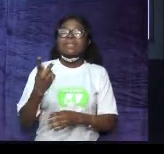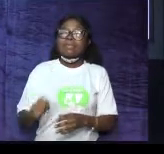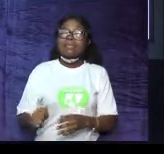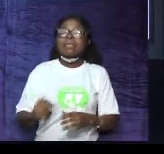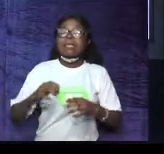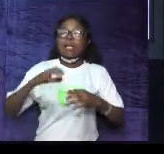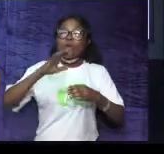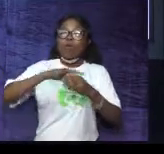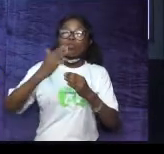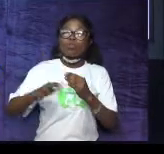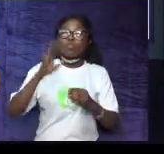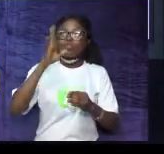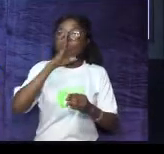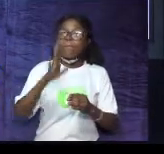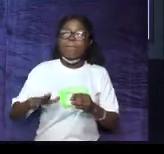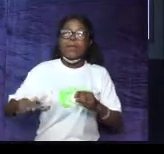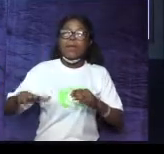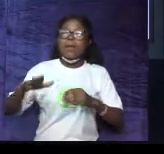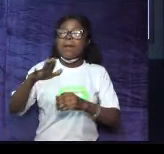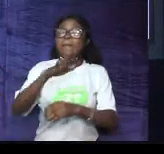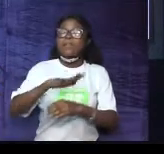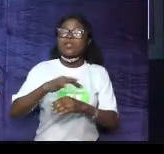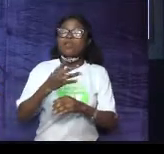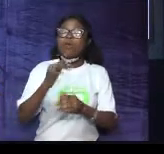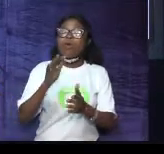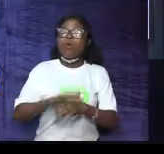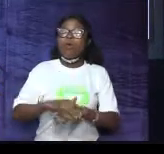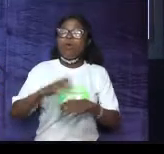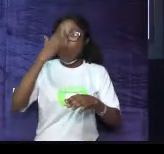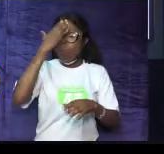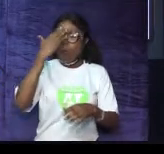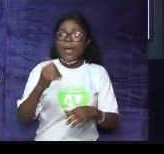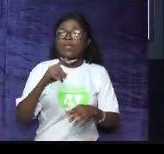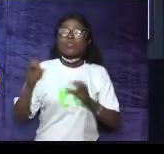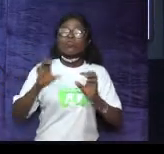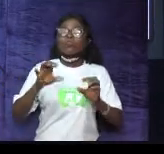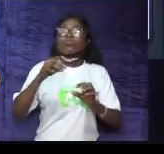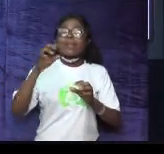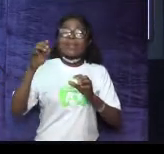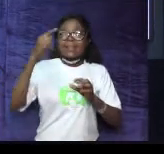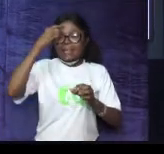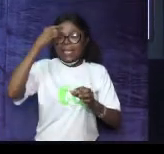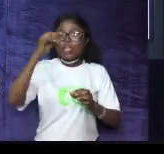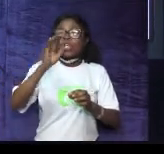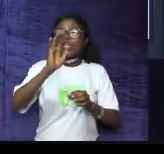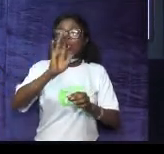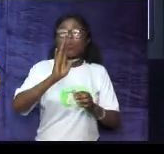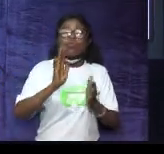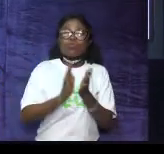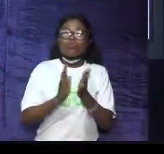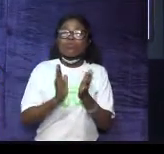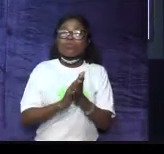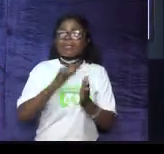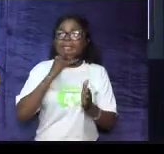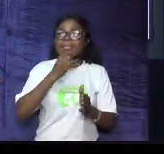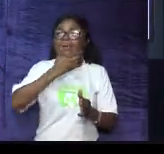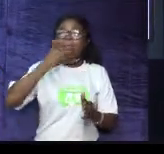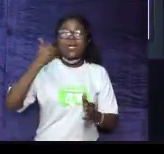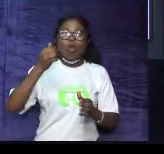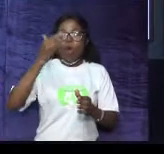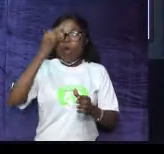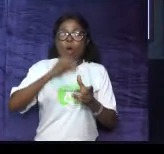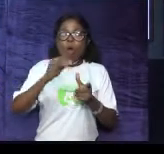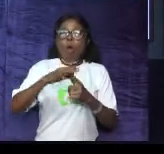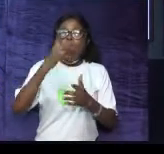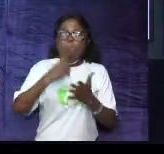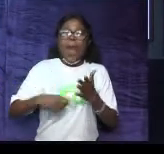school. The conclusion should be based on why do you think your school is the best, or why do you like